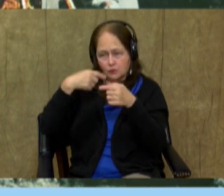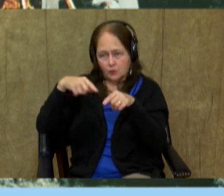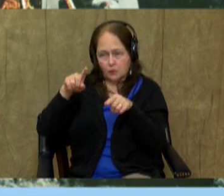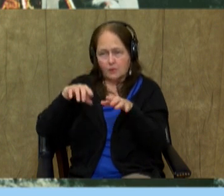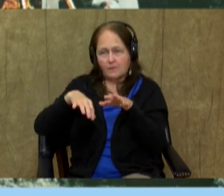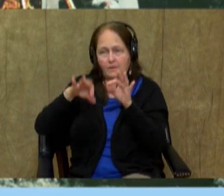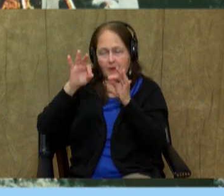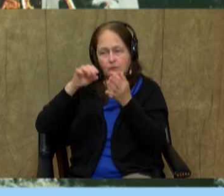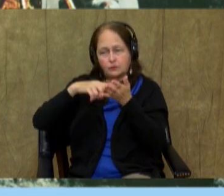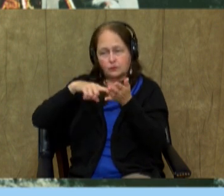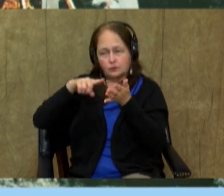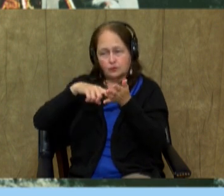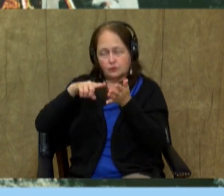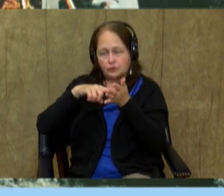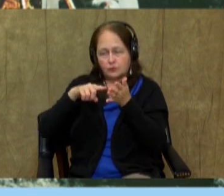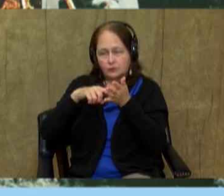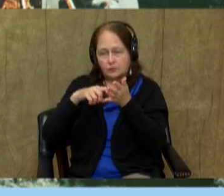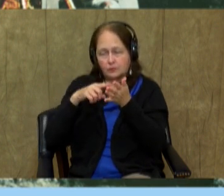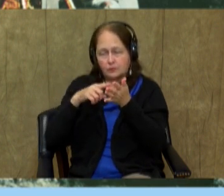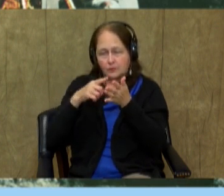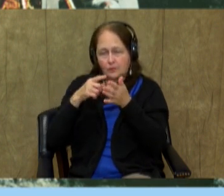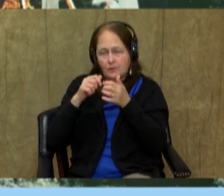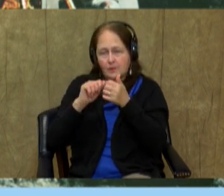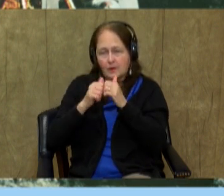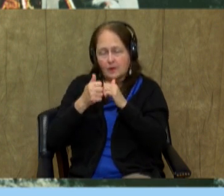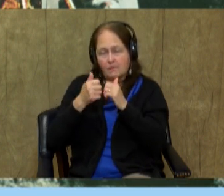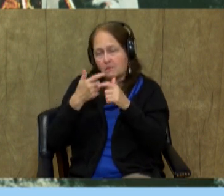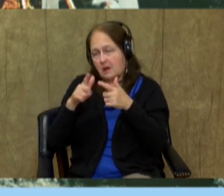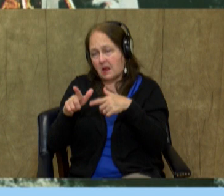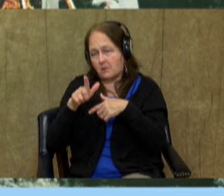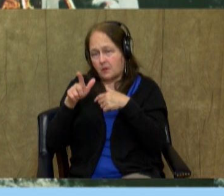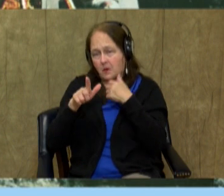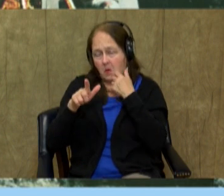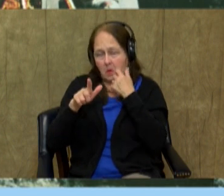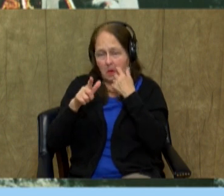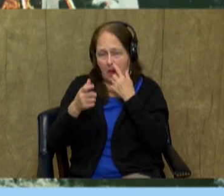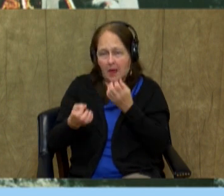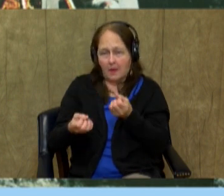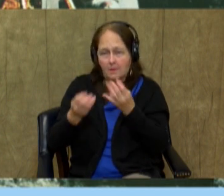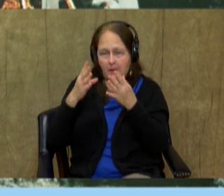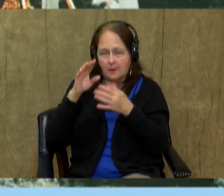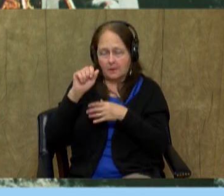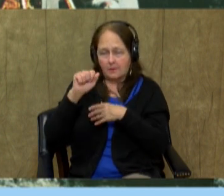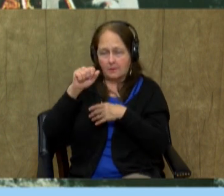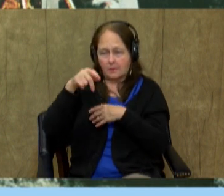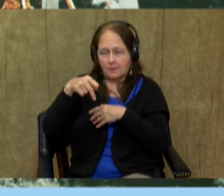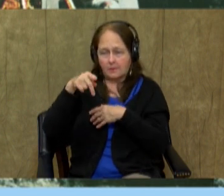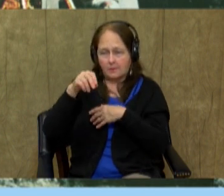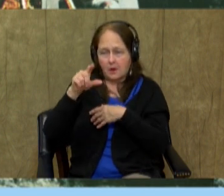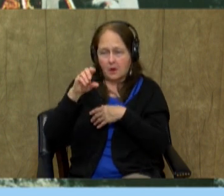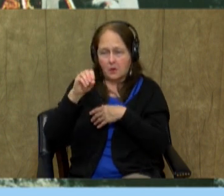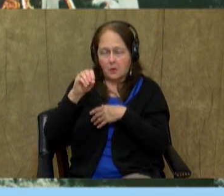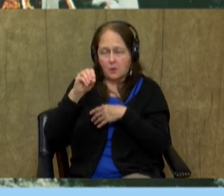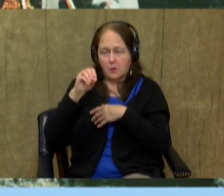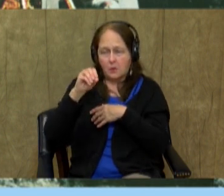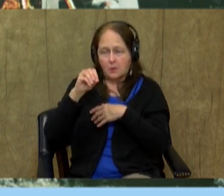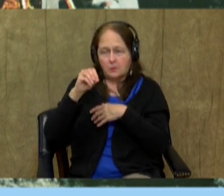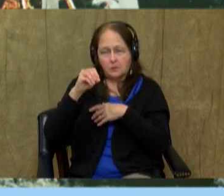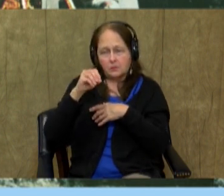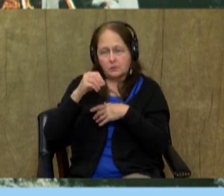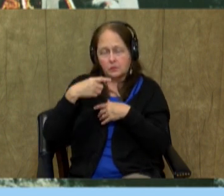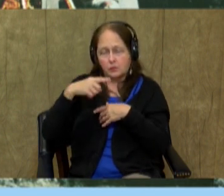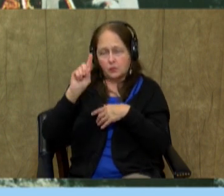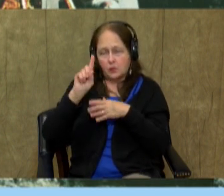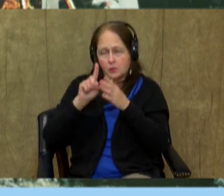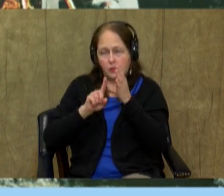find them and check them out. How many Apollo missions were there? How many times did we go to the moon? How many